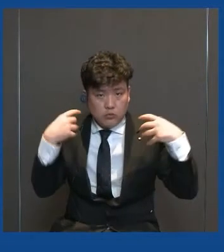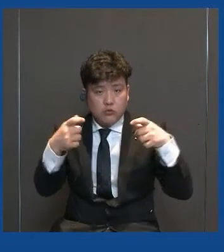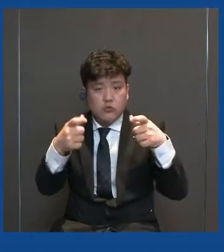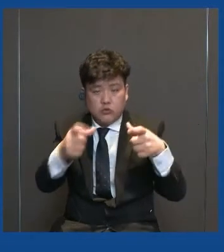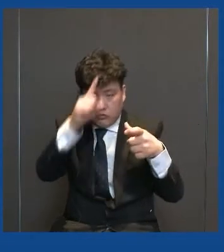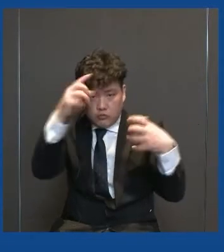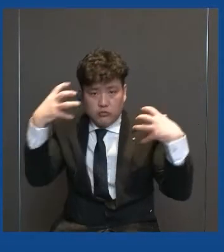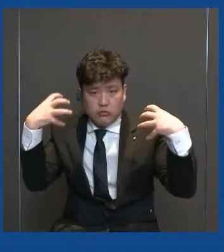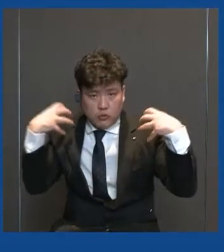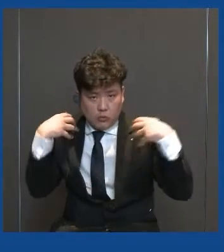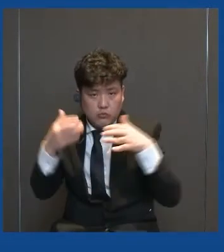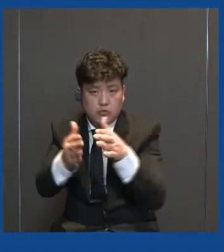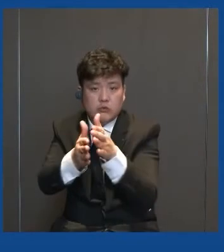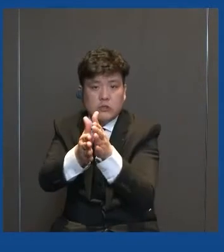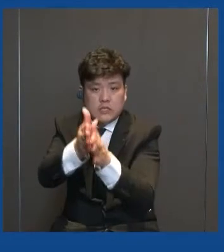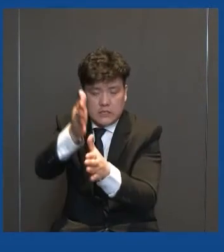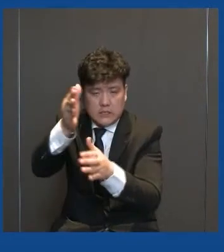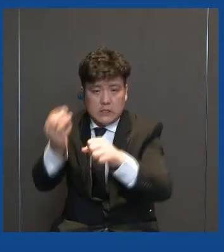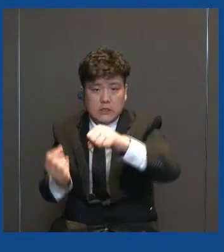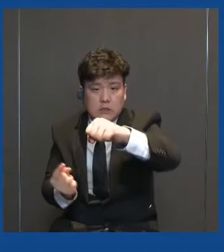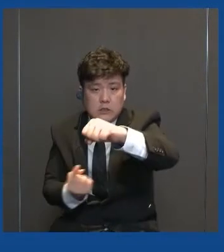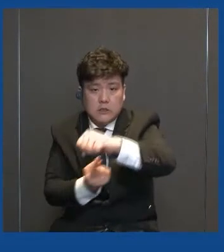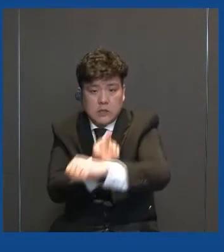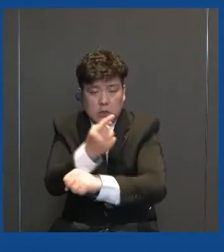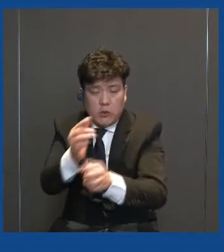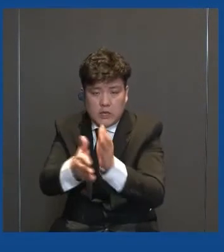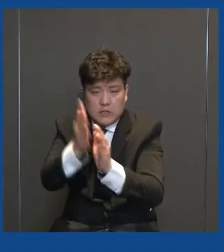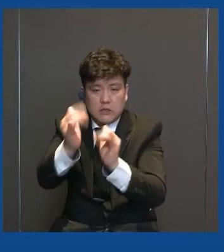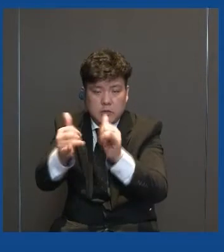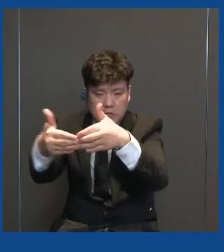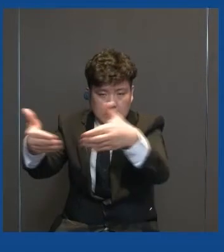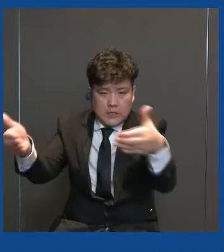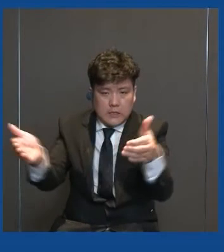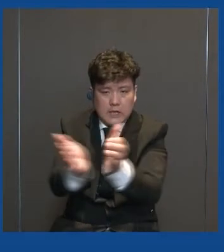ever to keep a focus on the elderly, for whom the passage